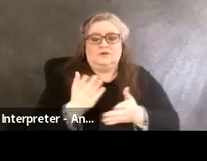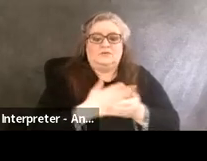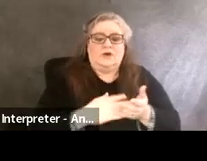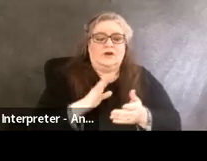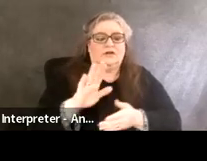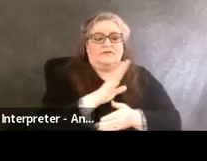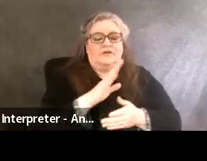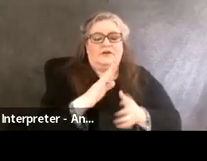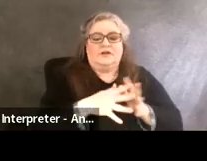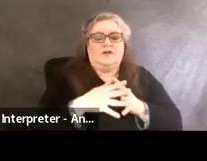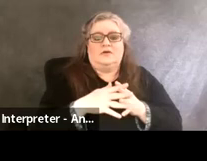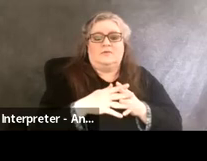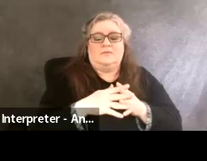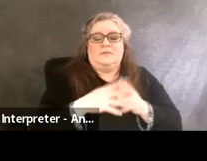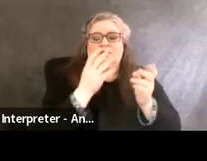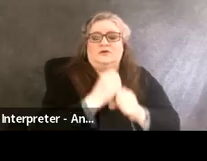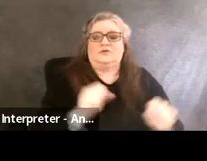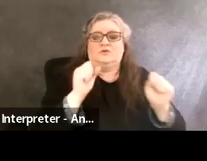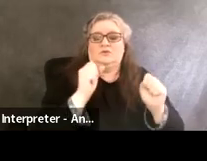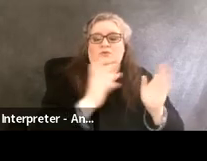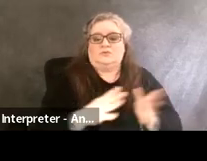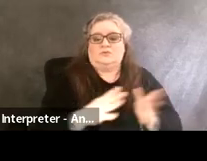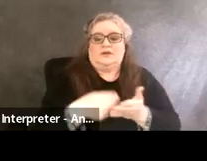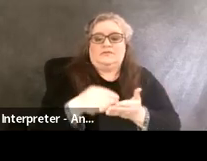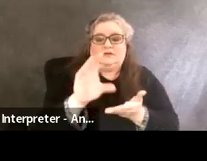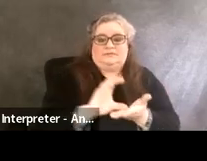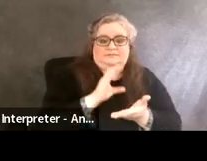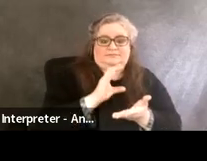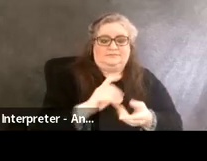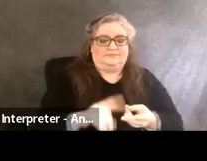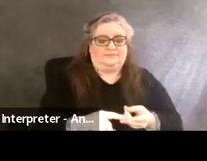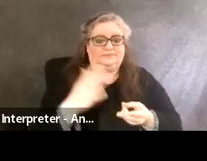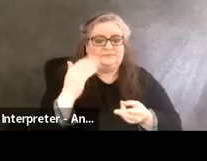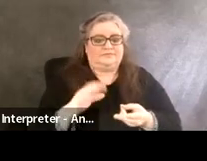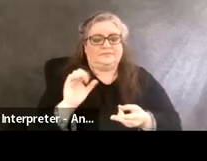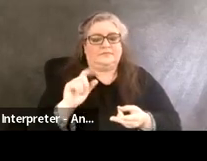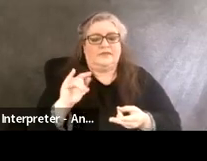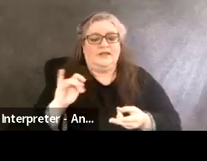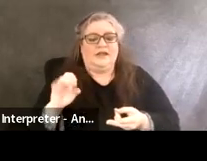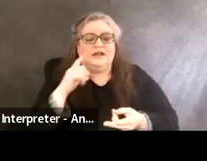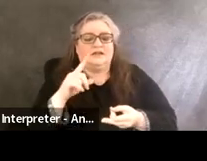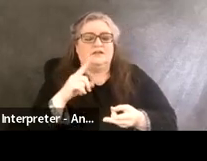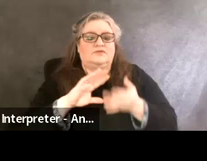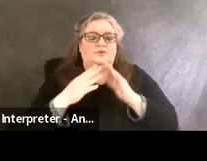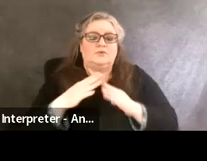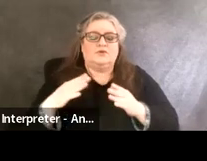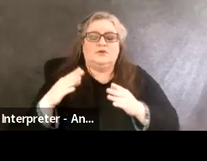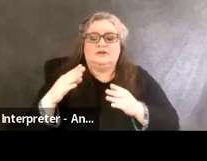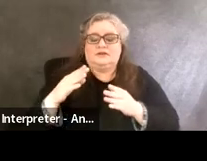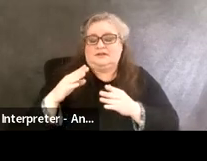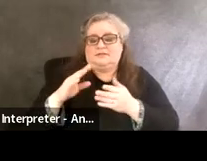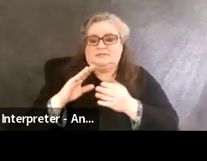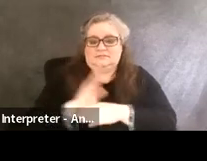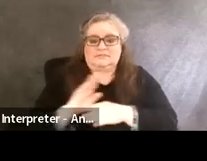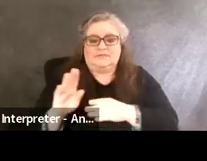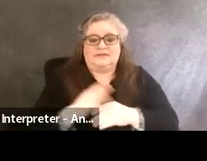their American Rescue Plan funding that they've received. Next is Allies for Community Business, or A4CB. They are the third party